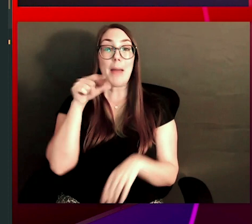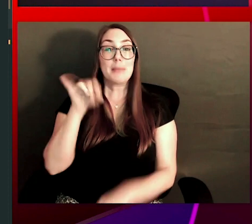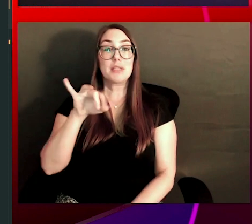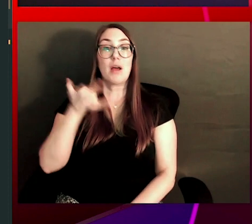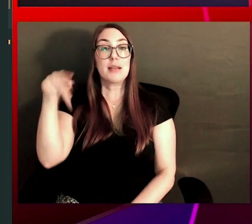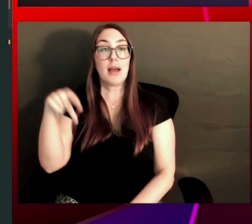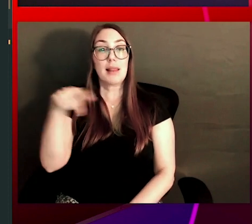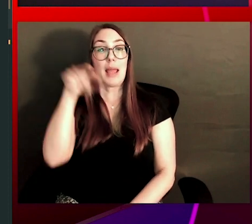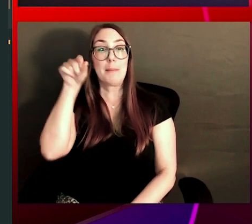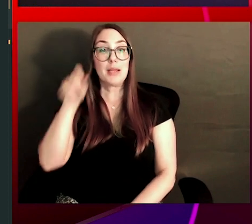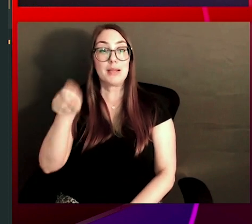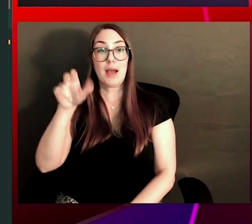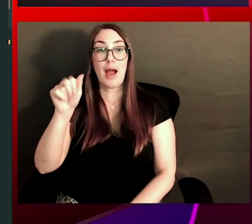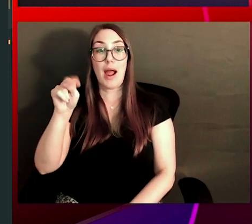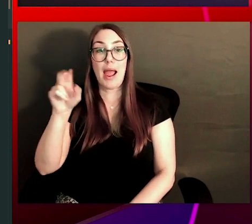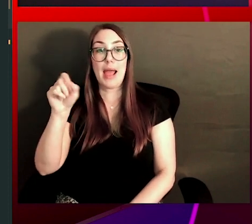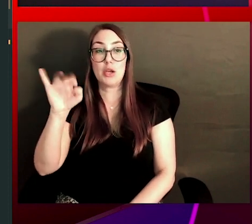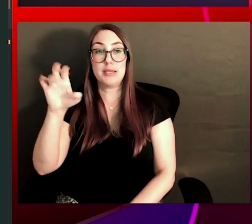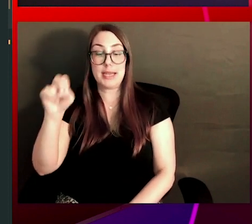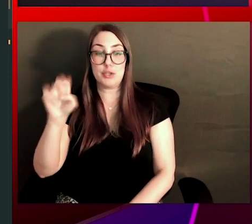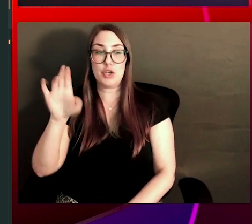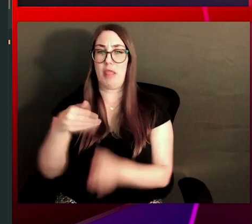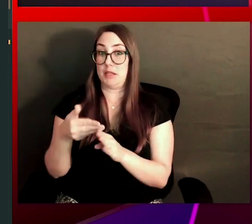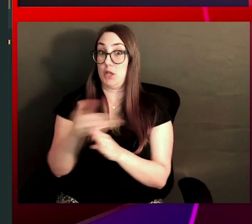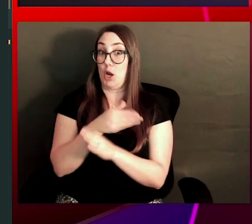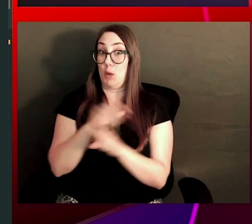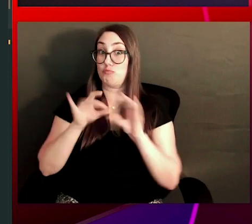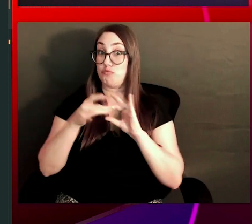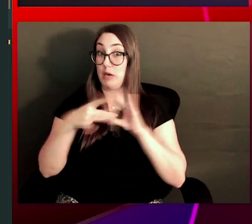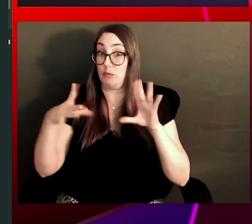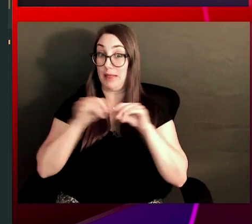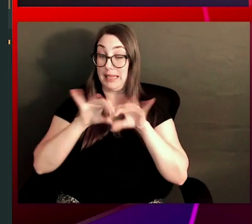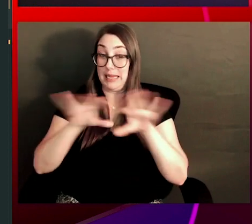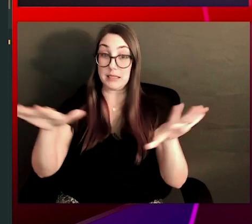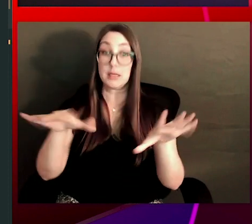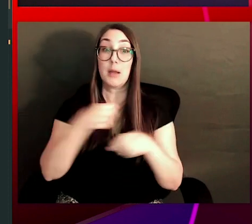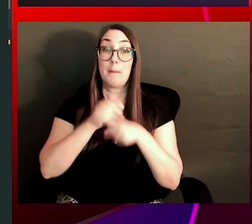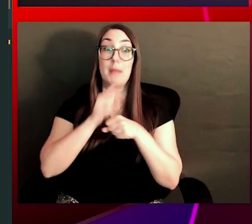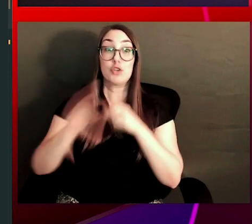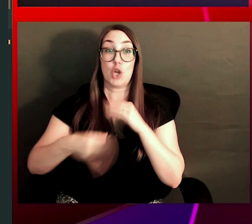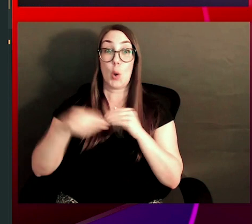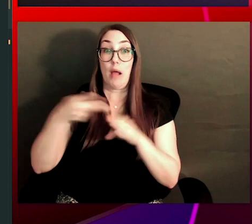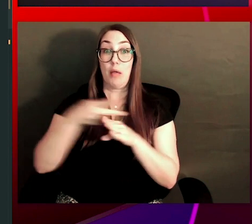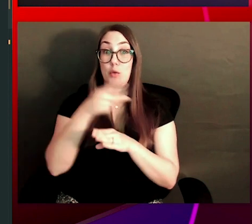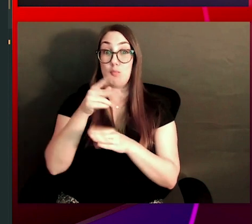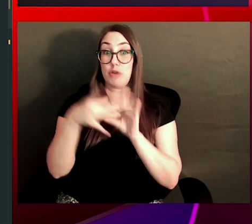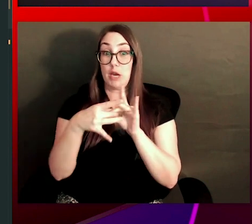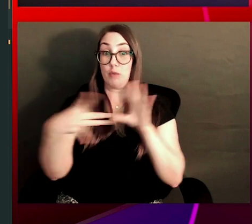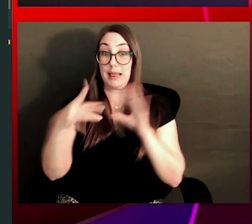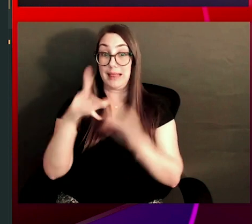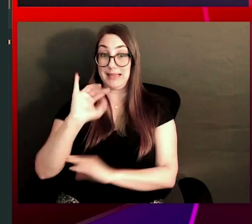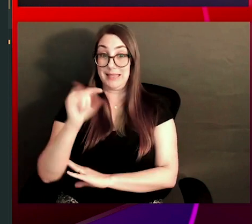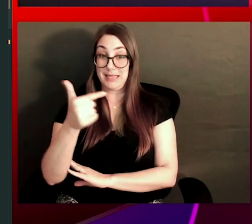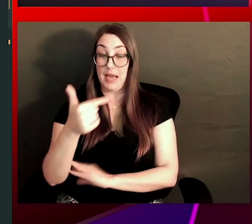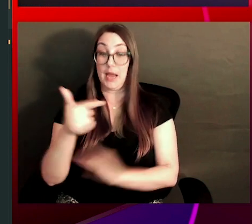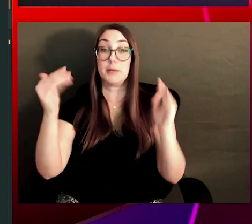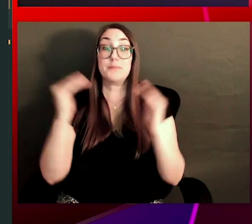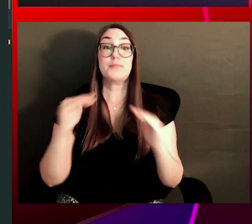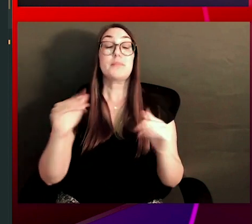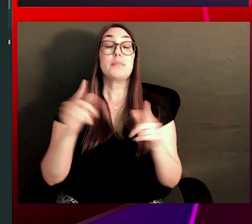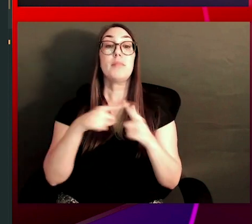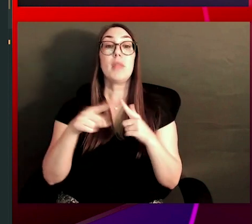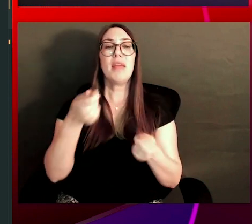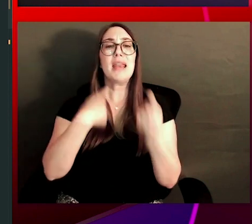Amazon.lambda.annotations, okay, which is in pre-release, and make sure you add it with a pre-release tag. And then we changed the function method to, instead of taking that event object, the